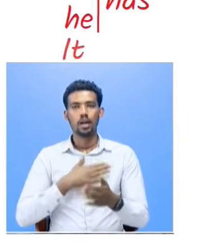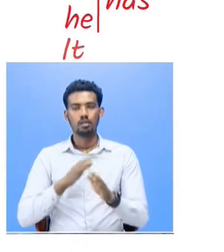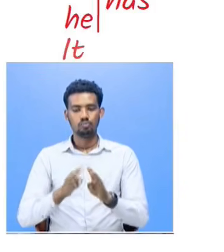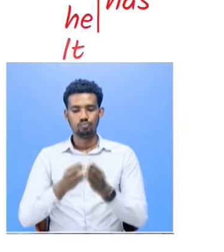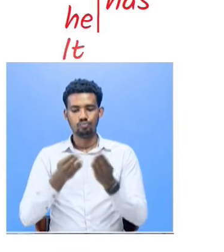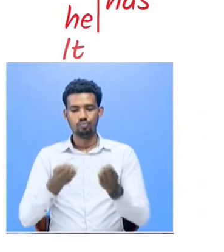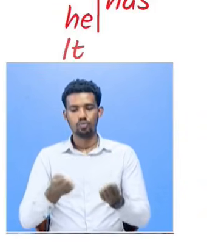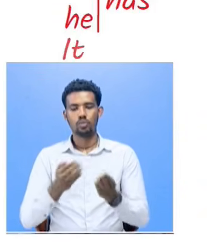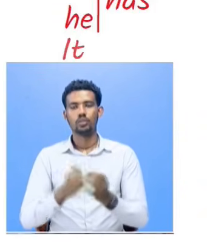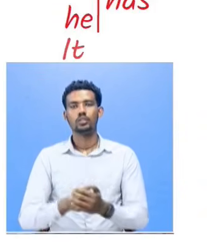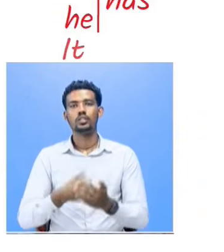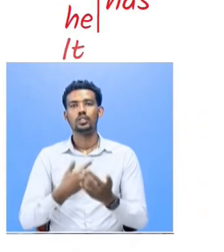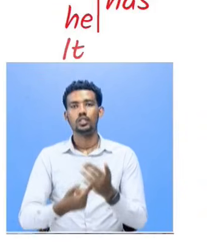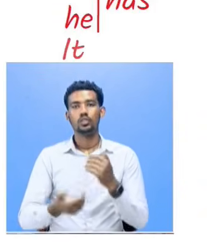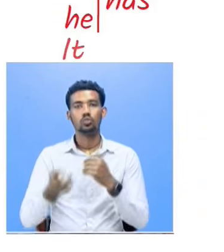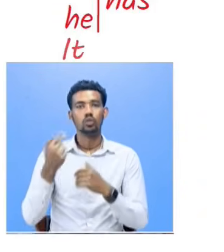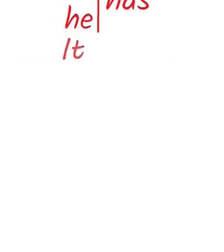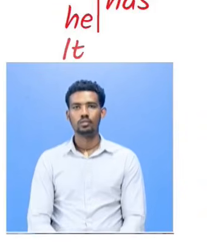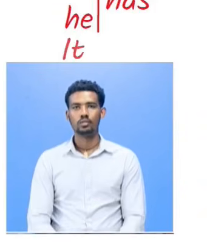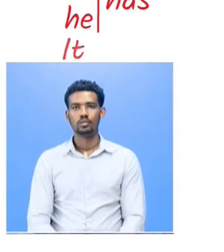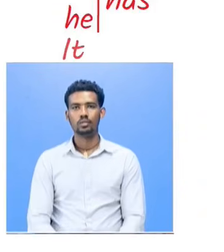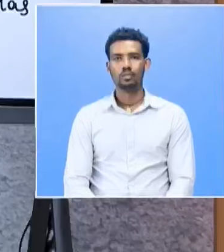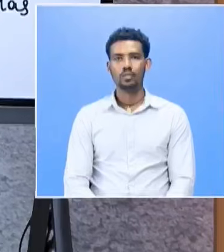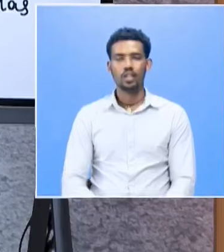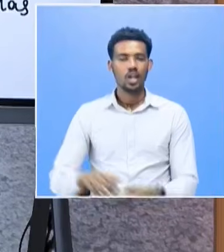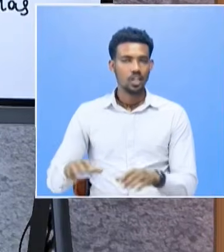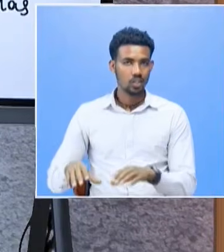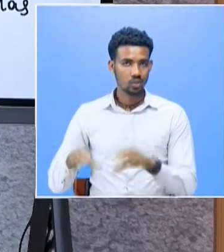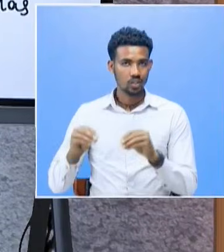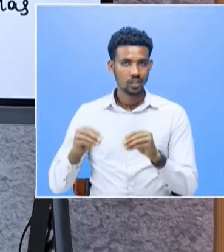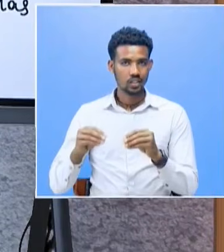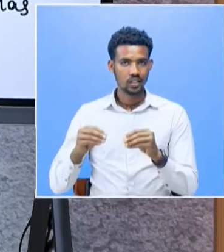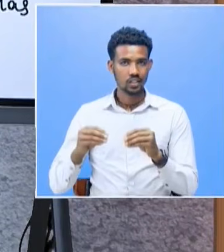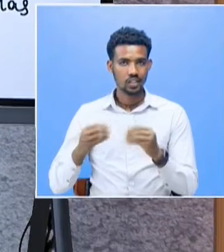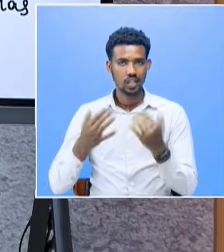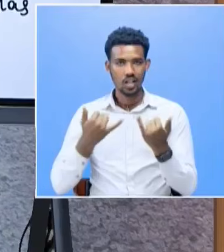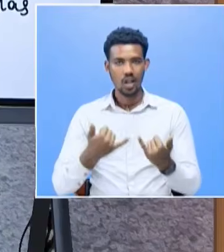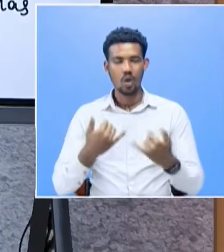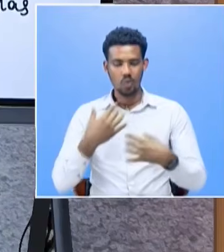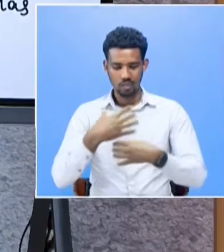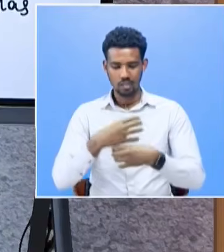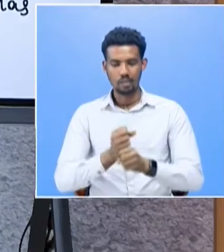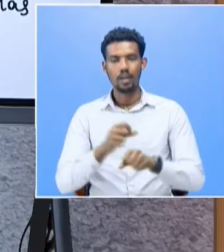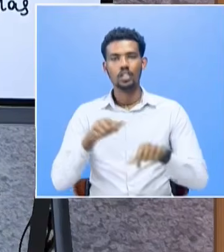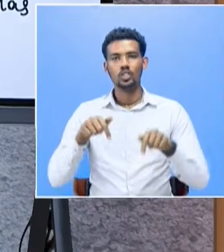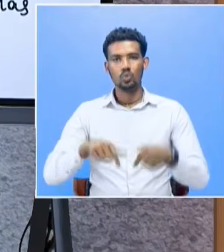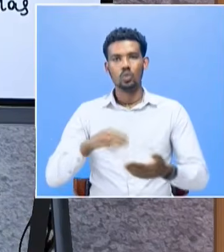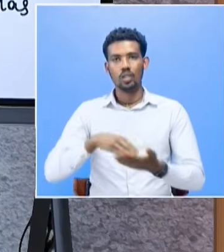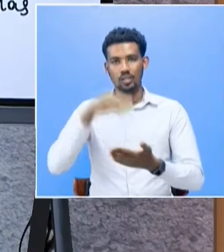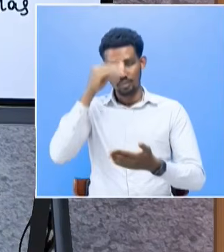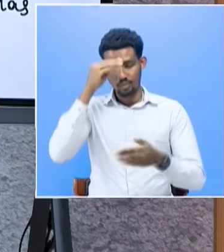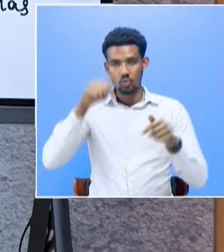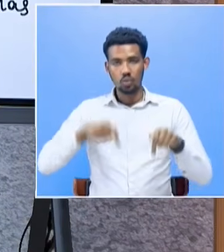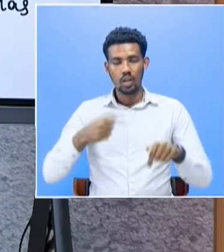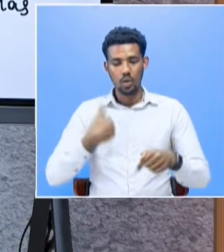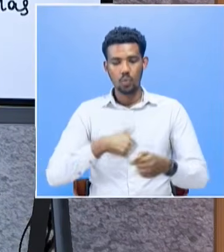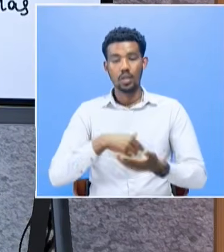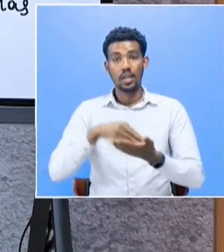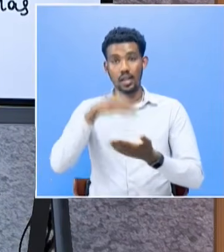book. This was your last activity. Students, let us summarize today's lesson. Today, we will learn